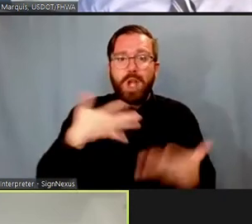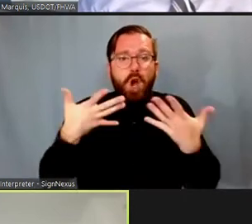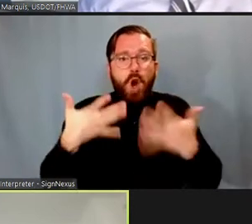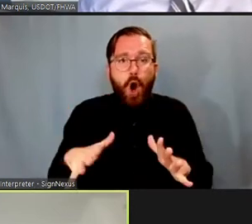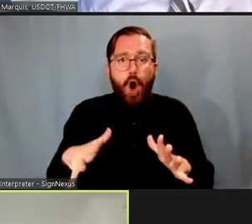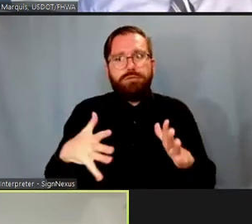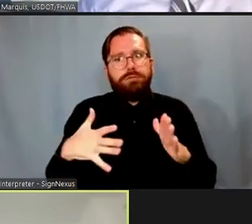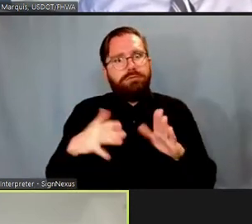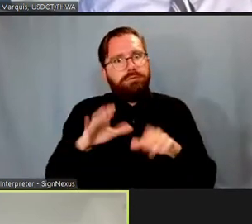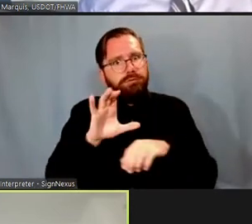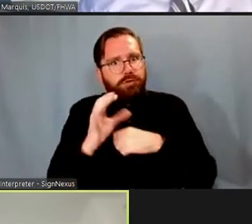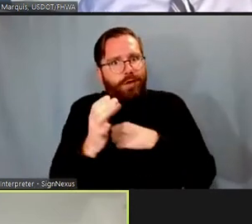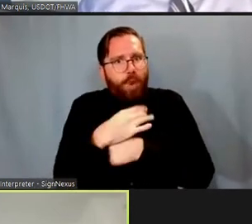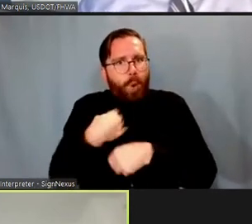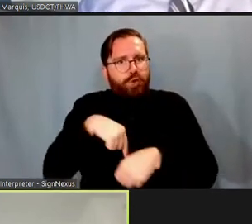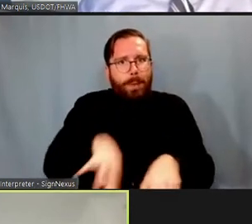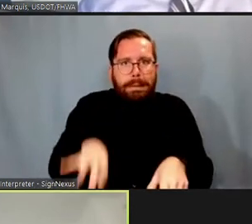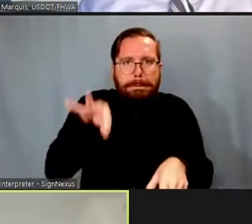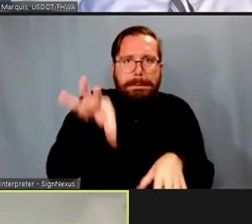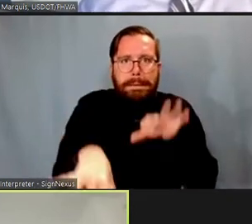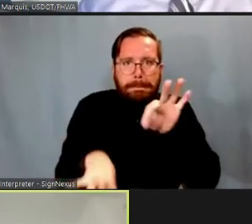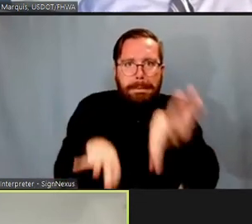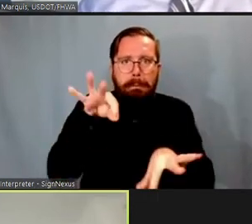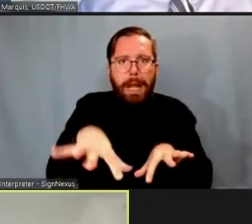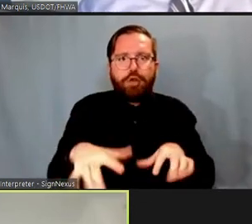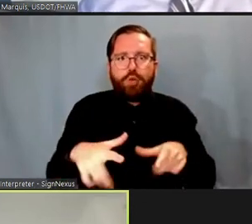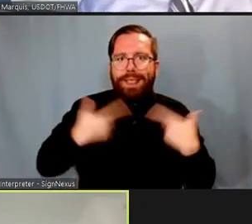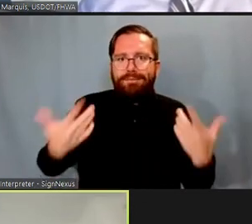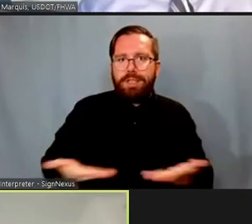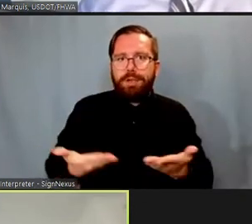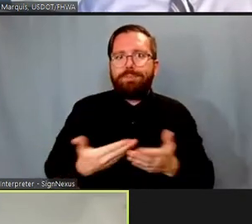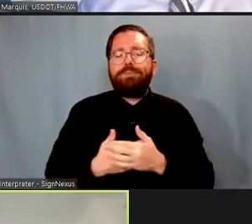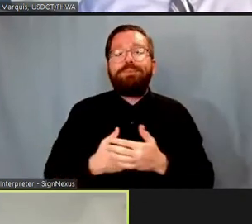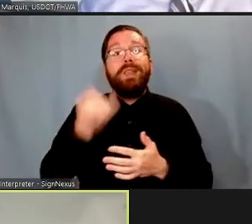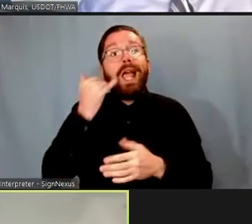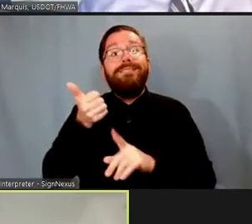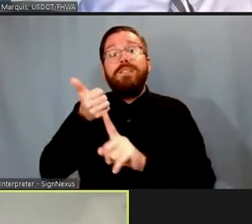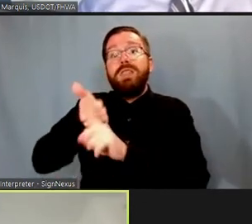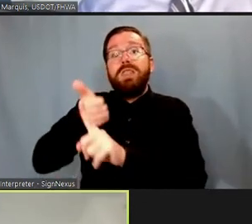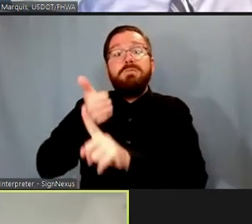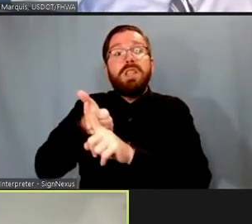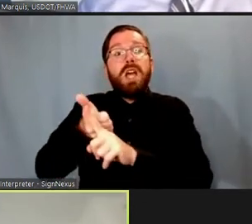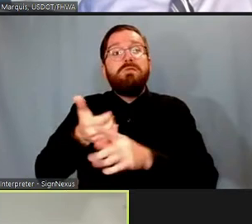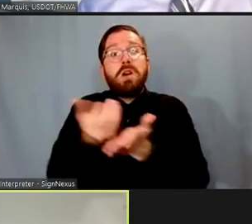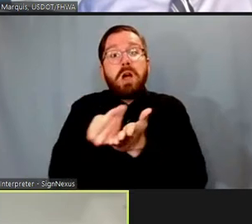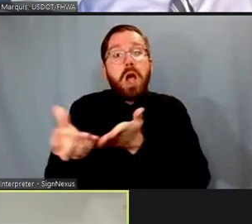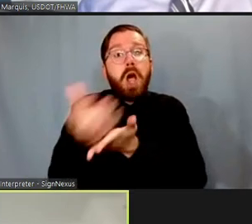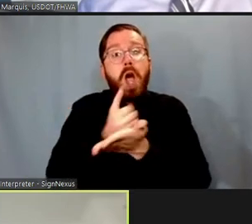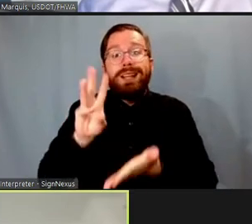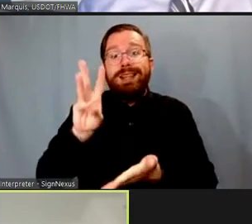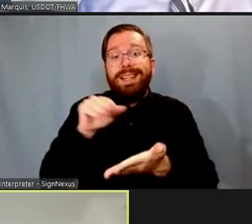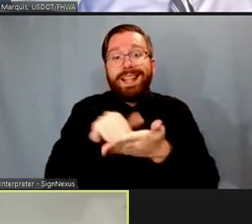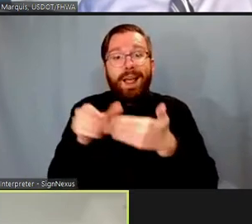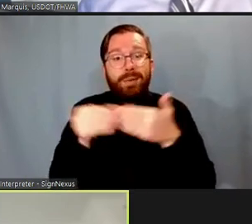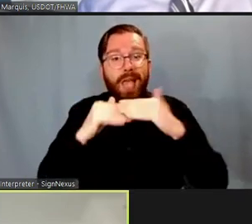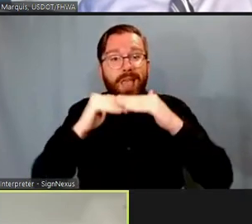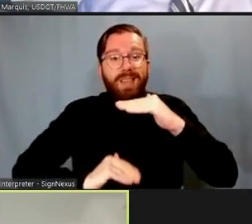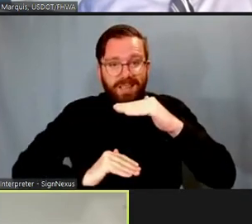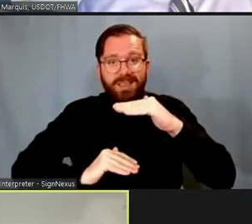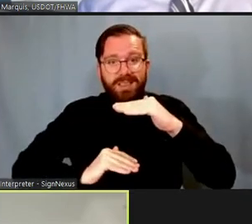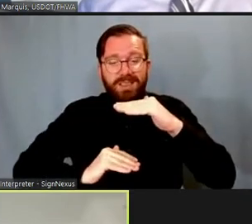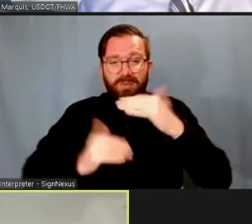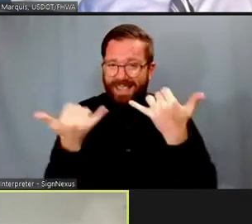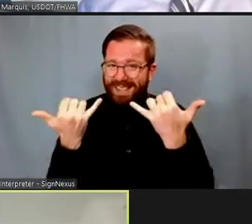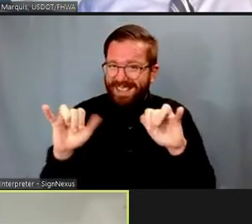here the purported credit for those earning under sixty thousand dollars will still require them to fork over this tax and then